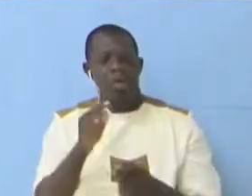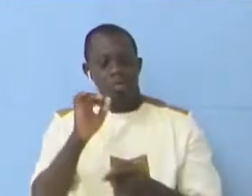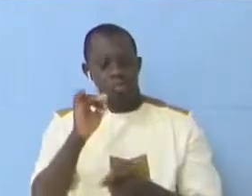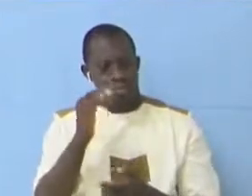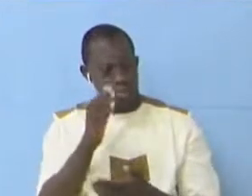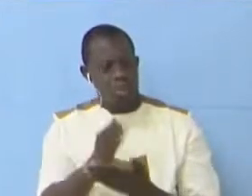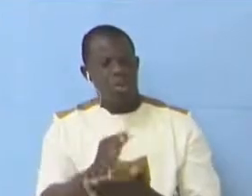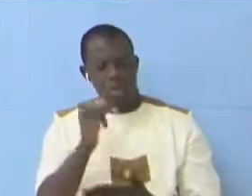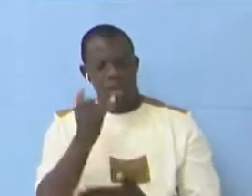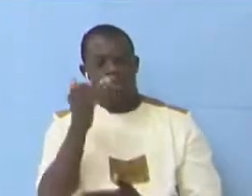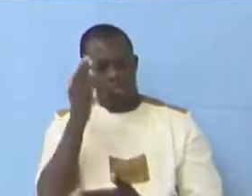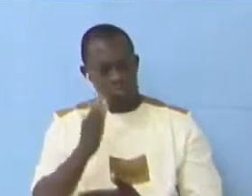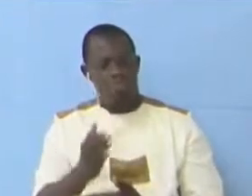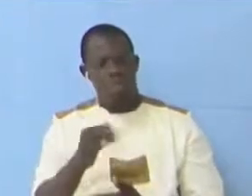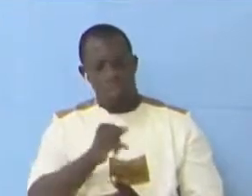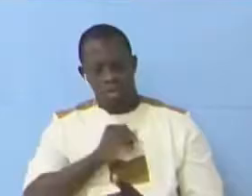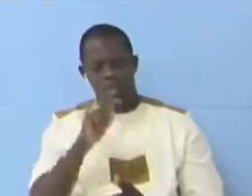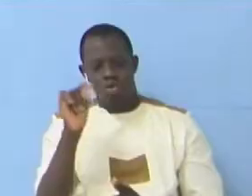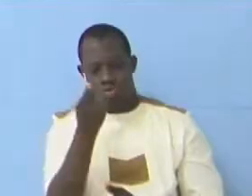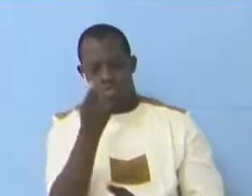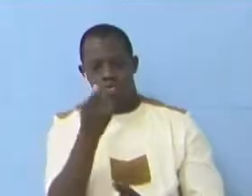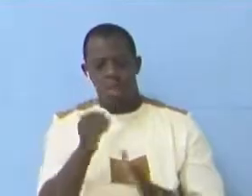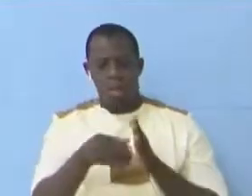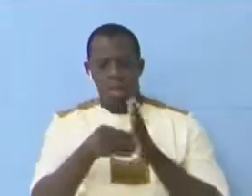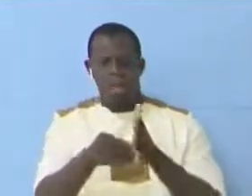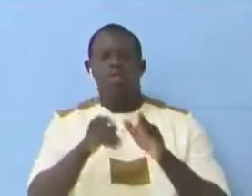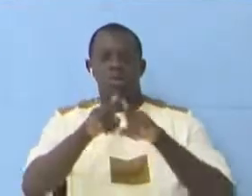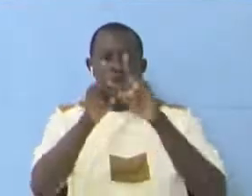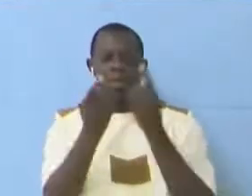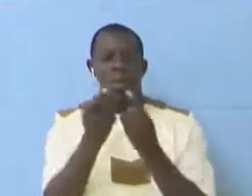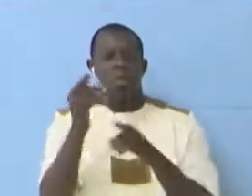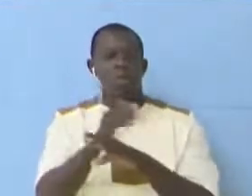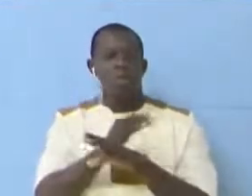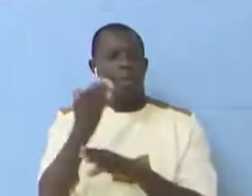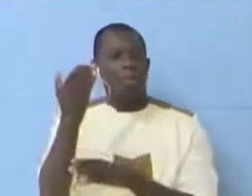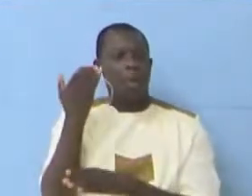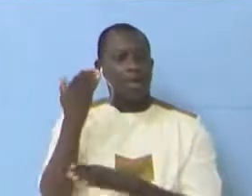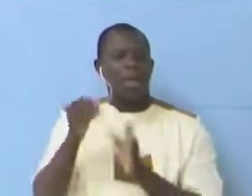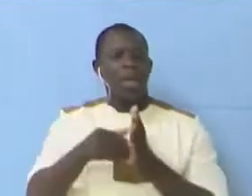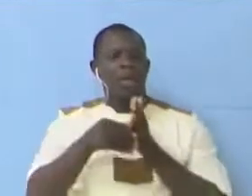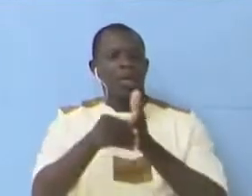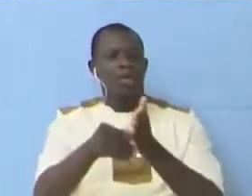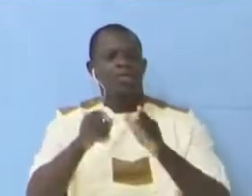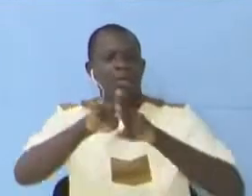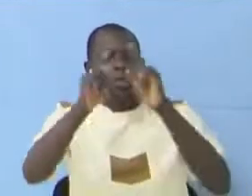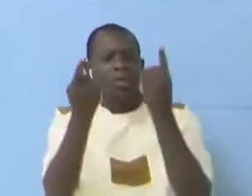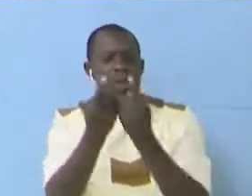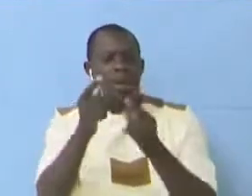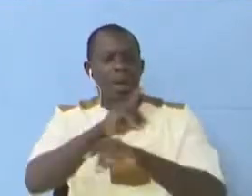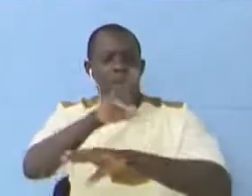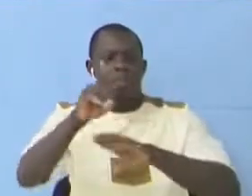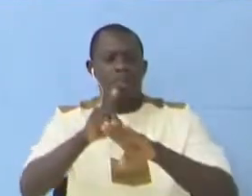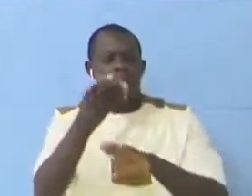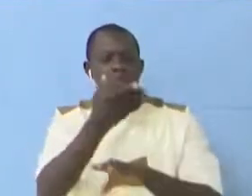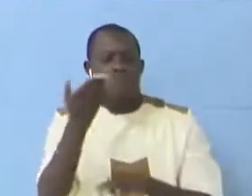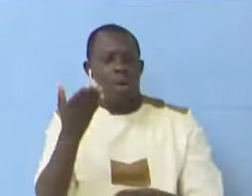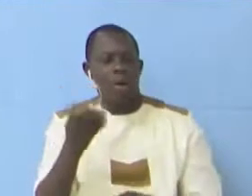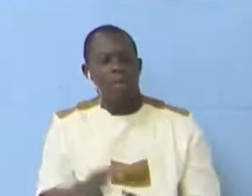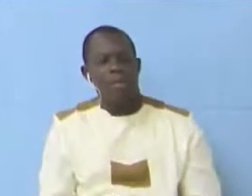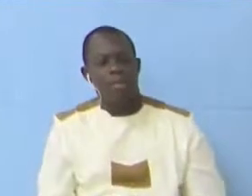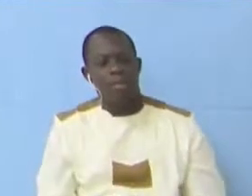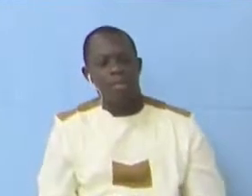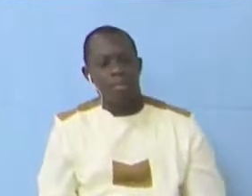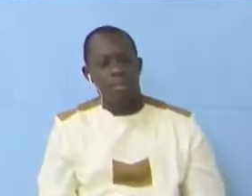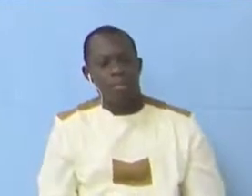he was new. Waaw. Where was the previous Director General? Director General bu jëkk balaa moom fan la